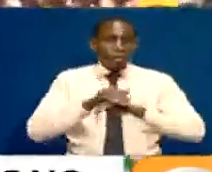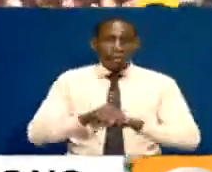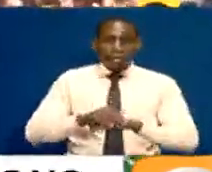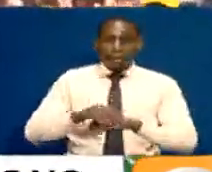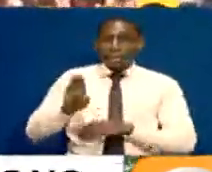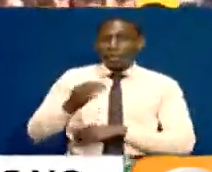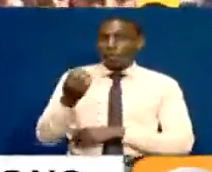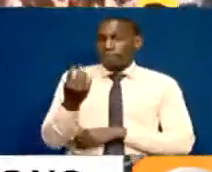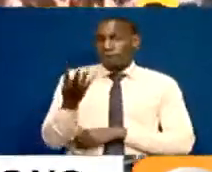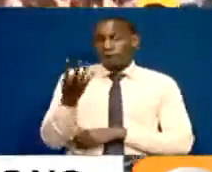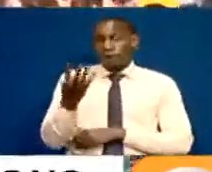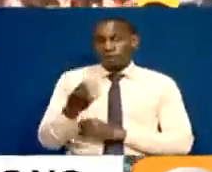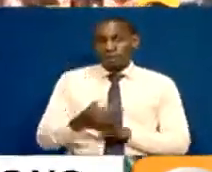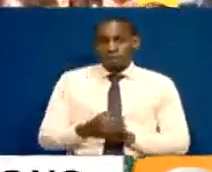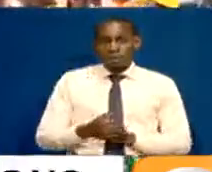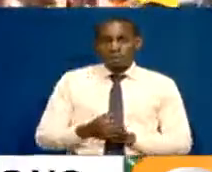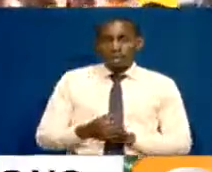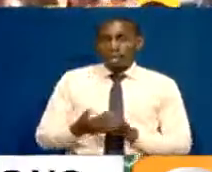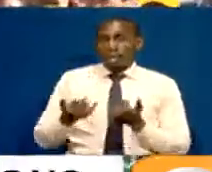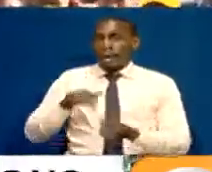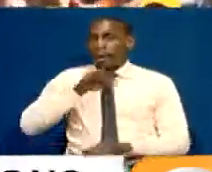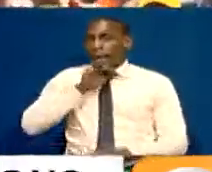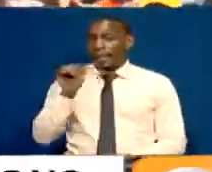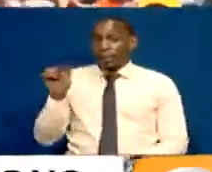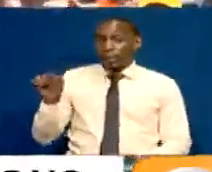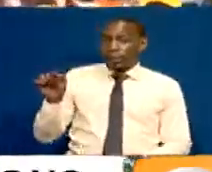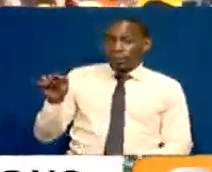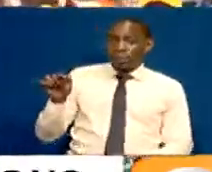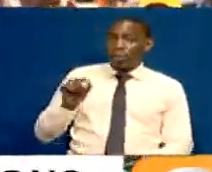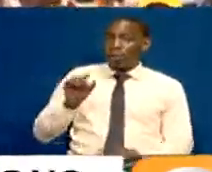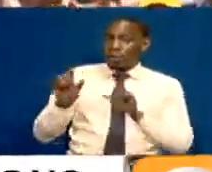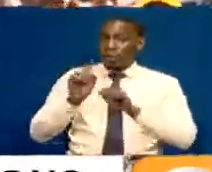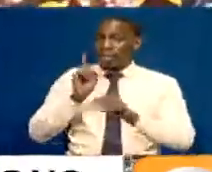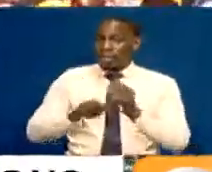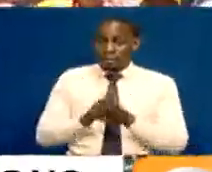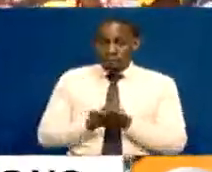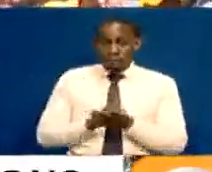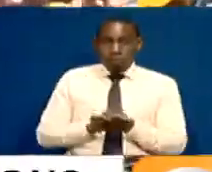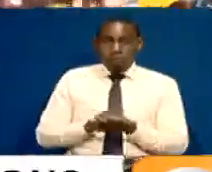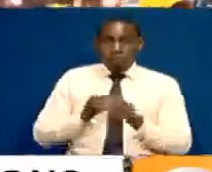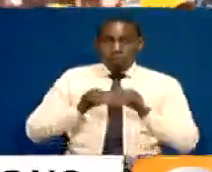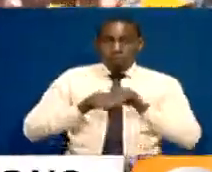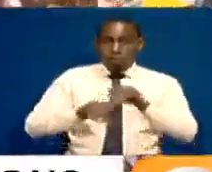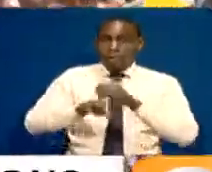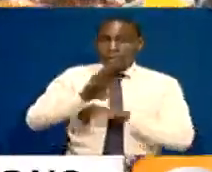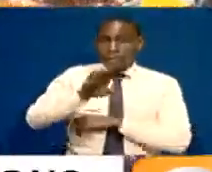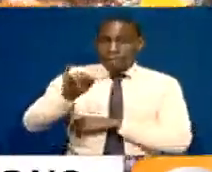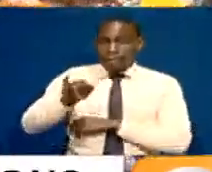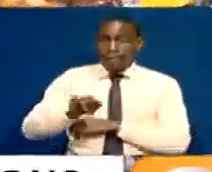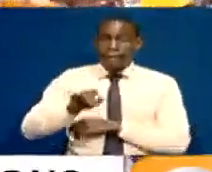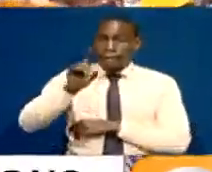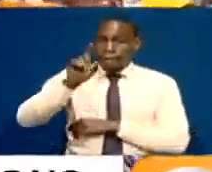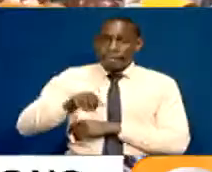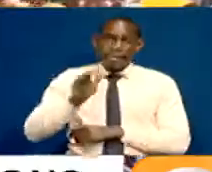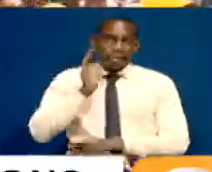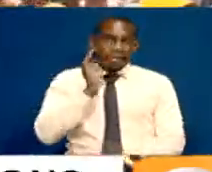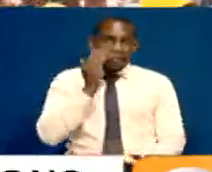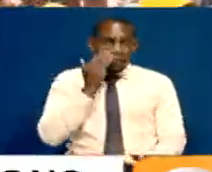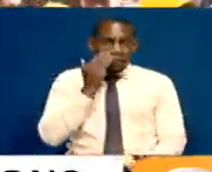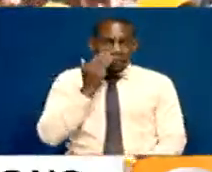4. Huyo mzee wa kitendawili alisema kupitia BBI lazima